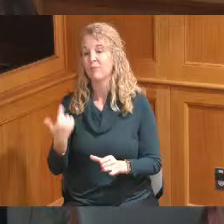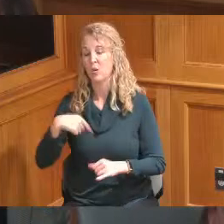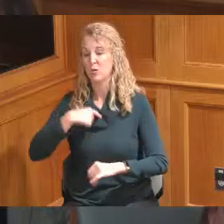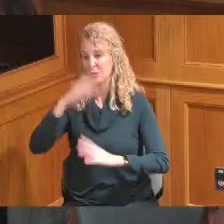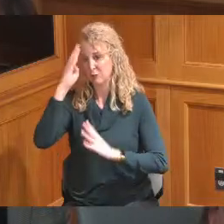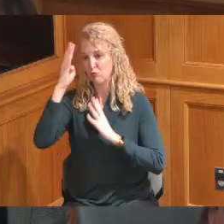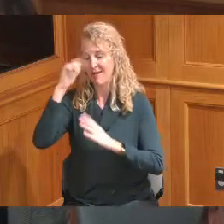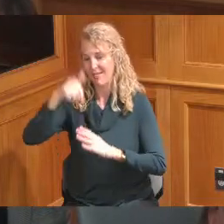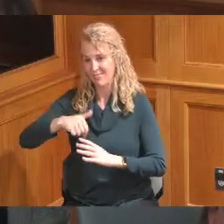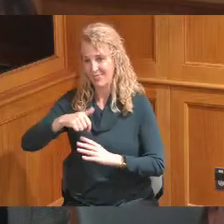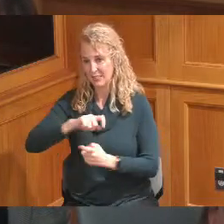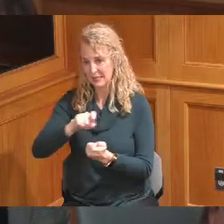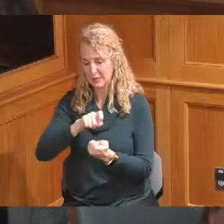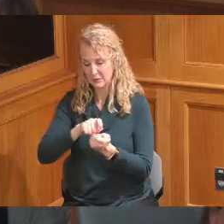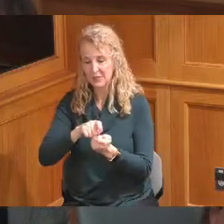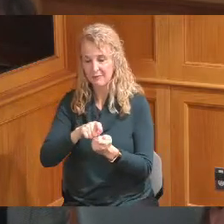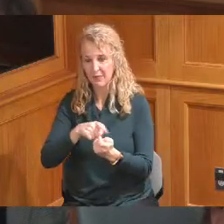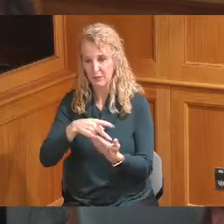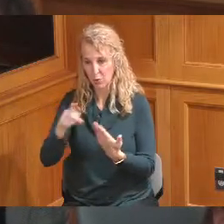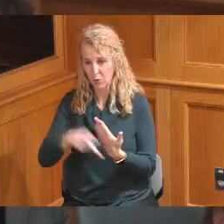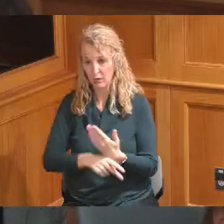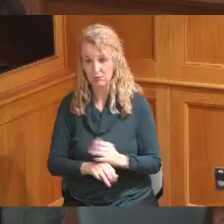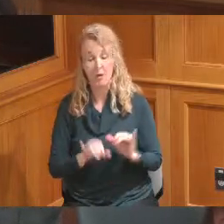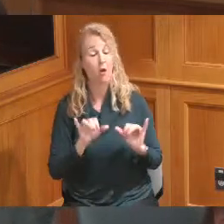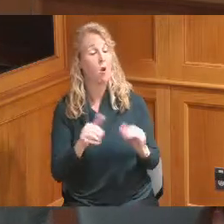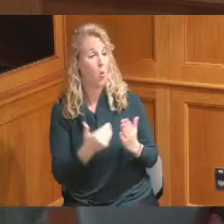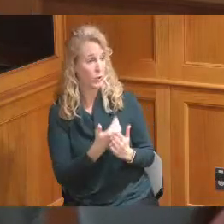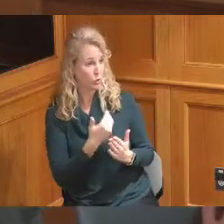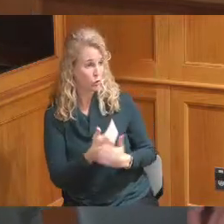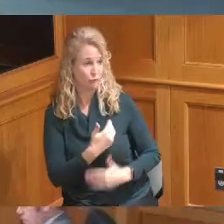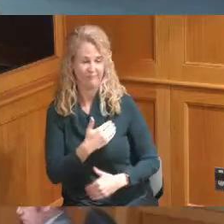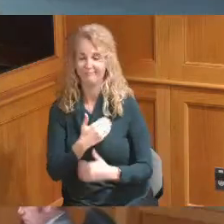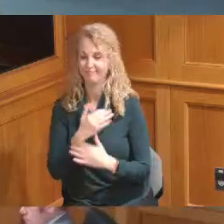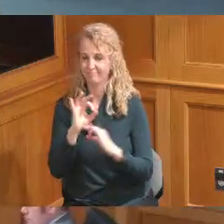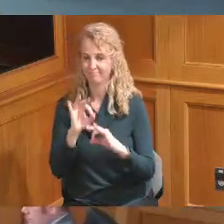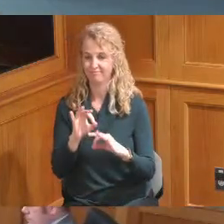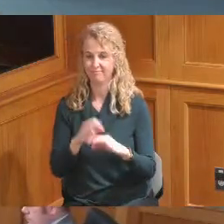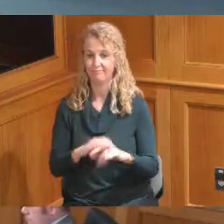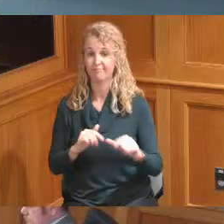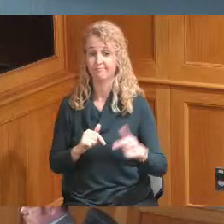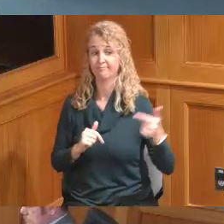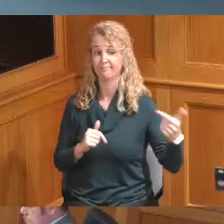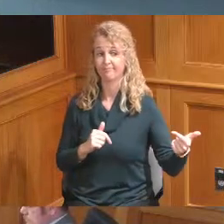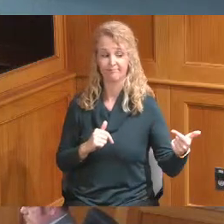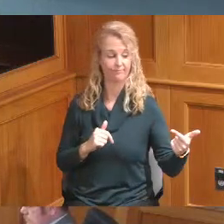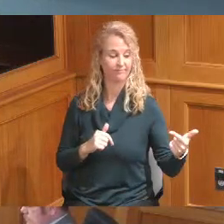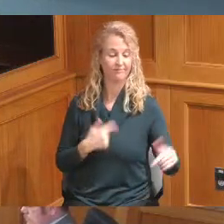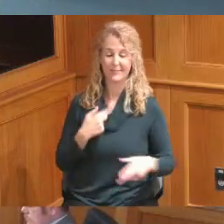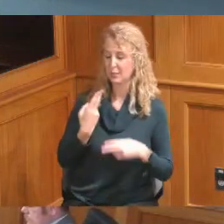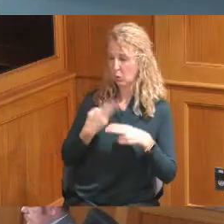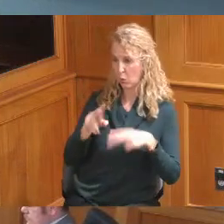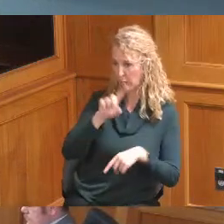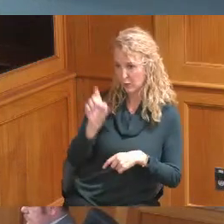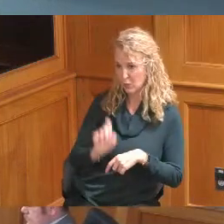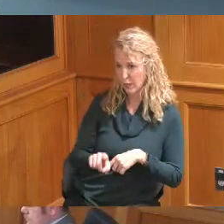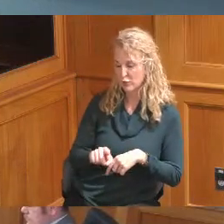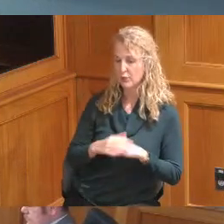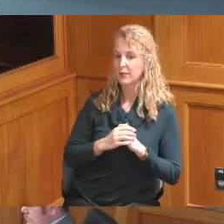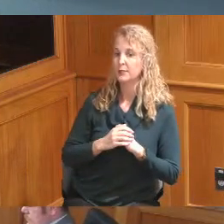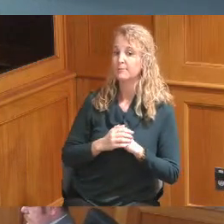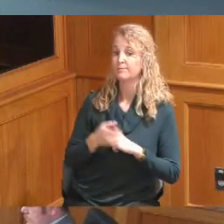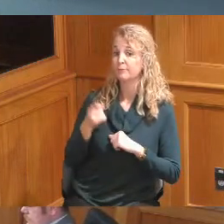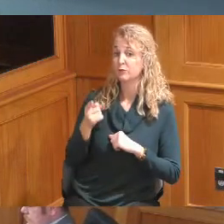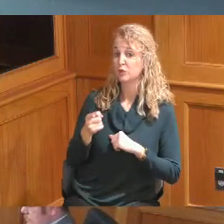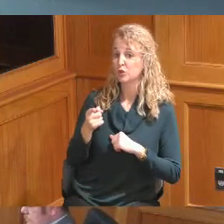created PrEP with Hamilton County. So it's fairly new. Yeah, it is. Thank you. Commissioner Dumas. Just a quick question. When